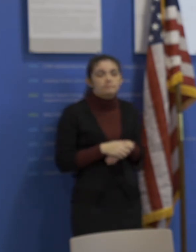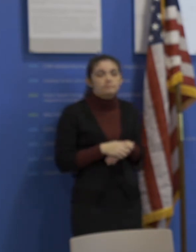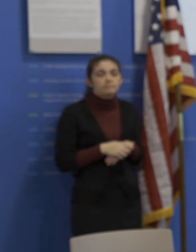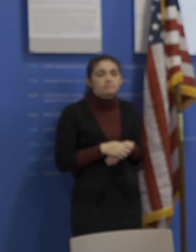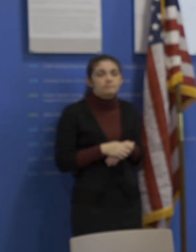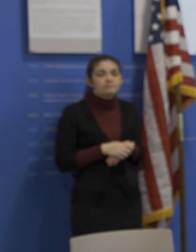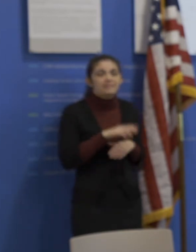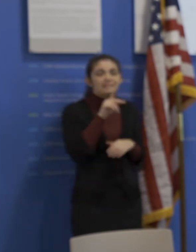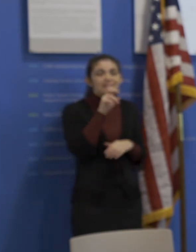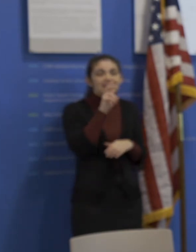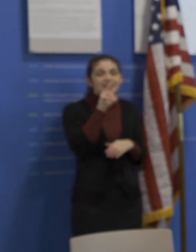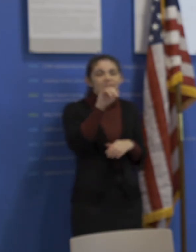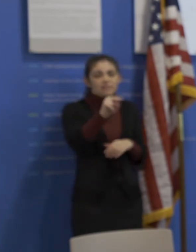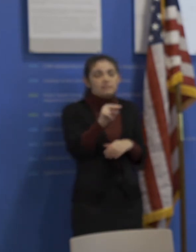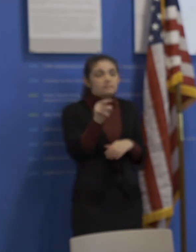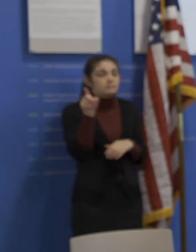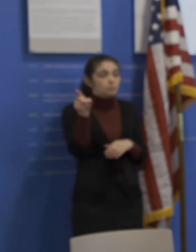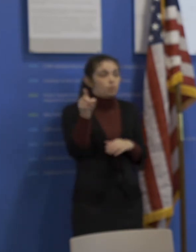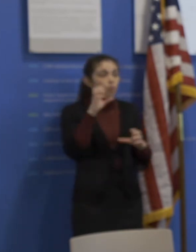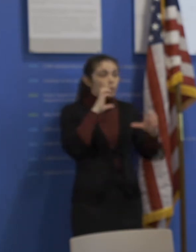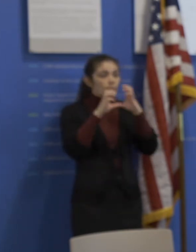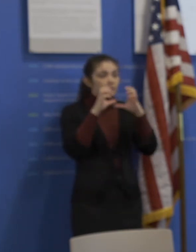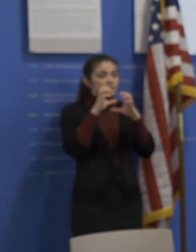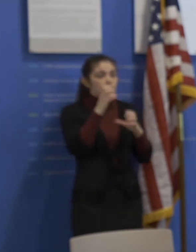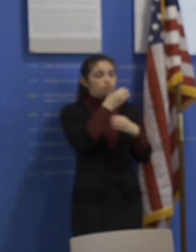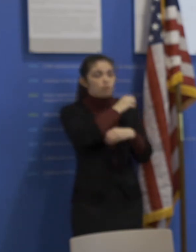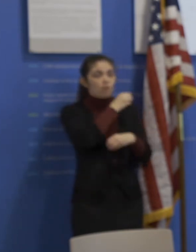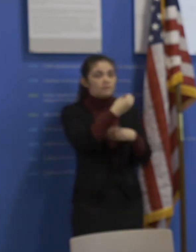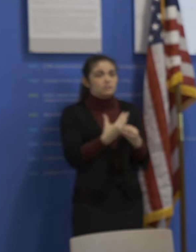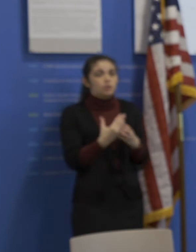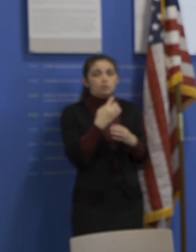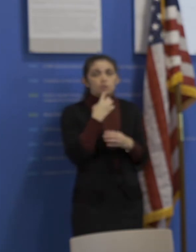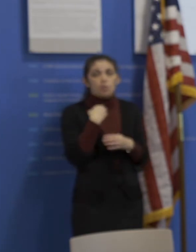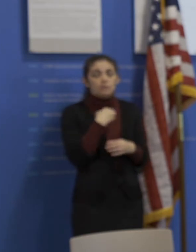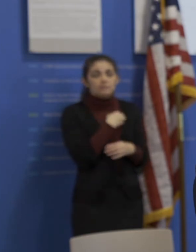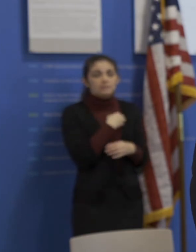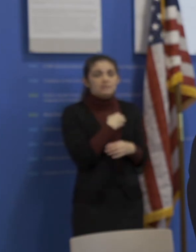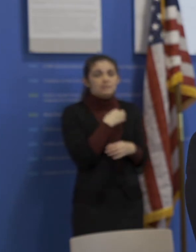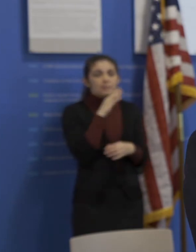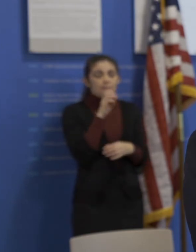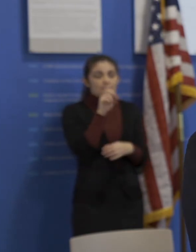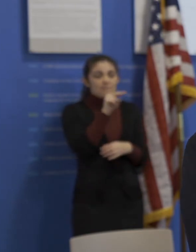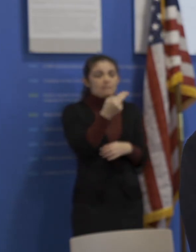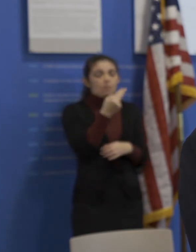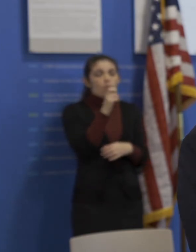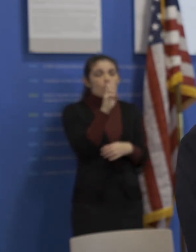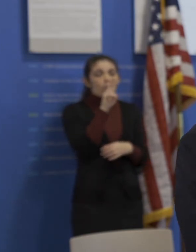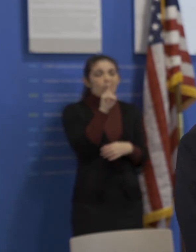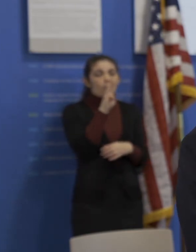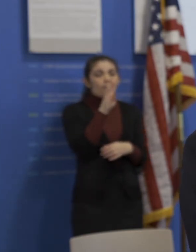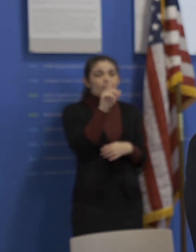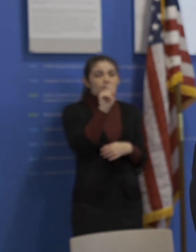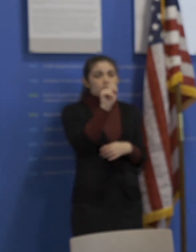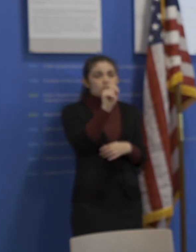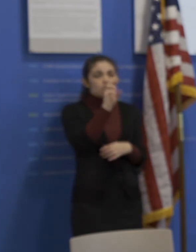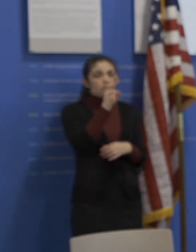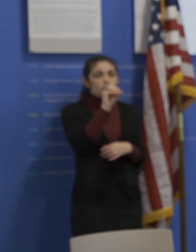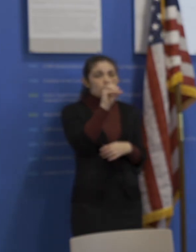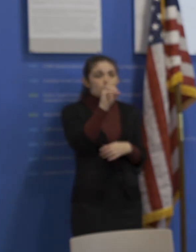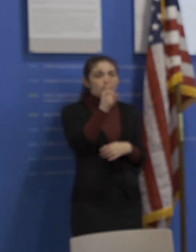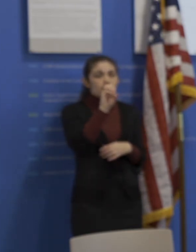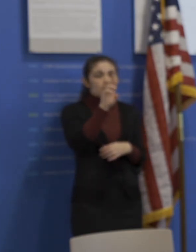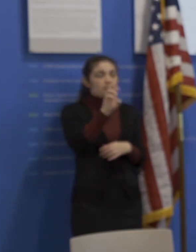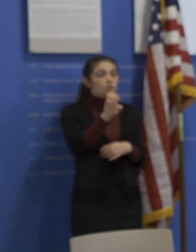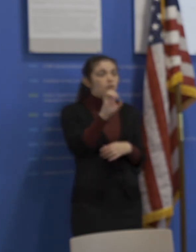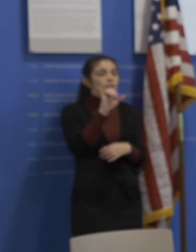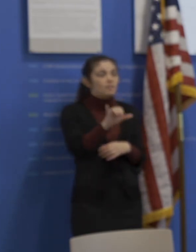p.m. Kevin Brennan, our communications officer, shared a story from Mayor Ben Holbert from Woodmere. and members of his community are part of